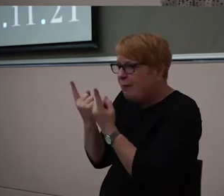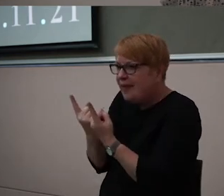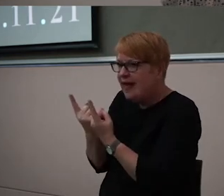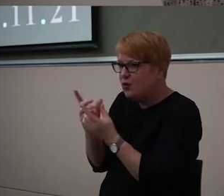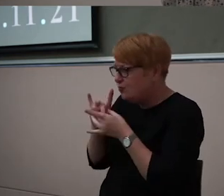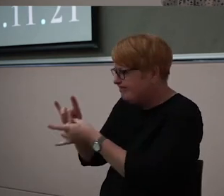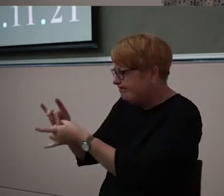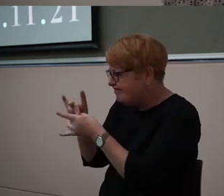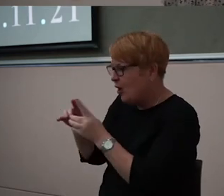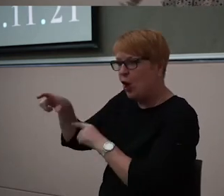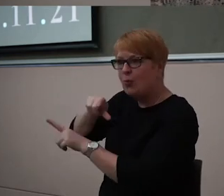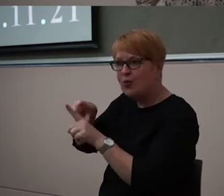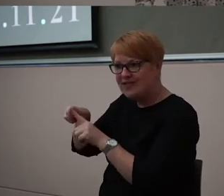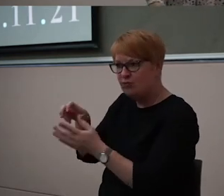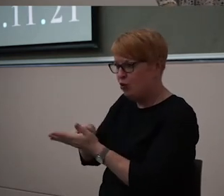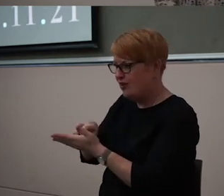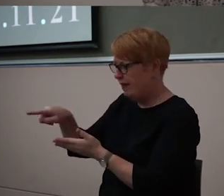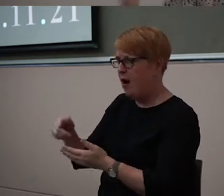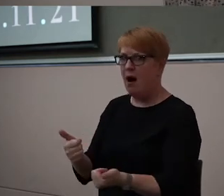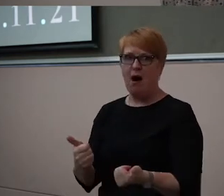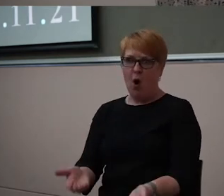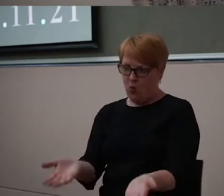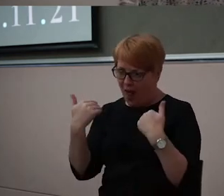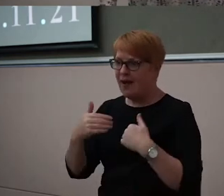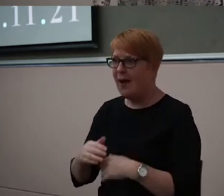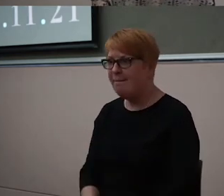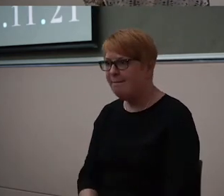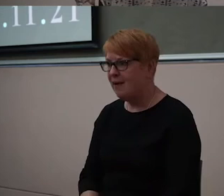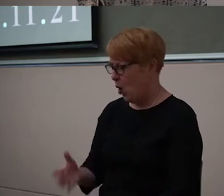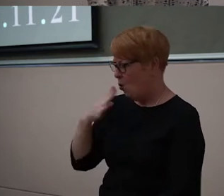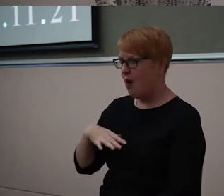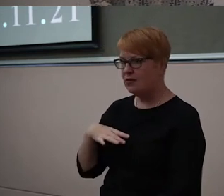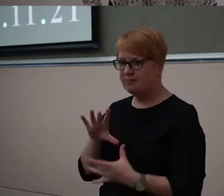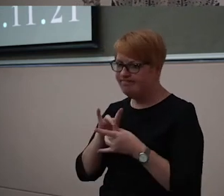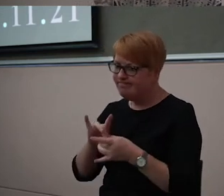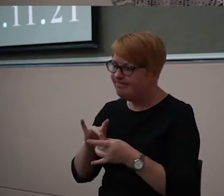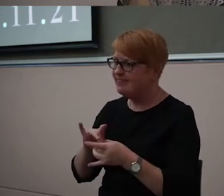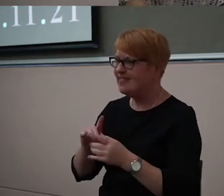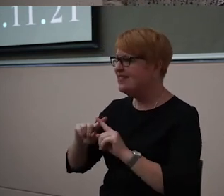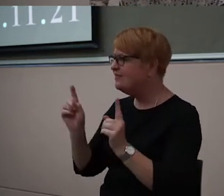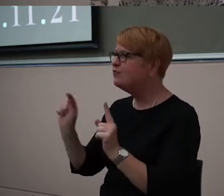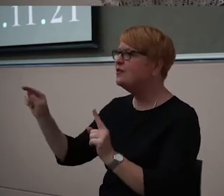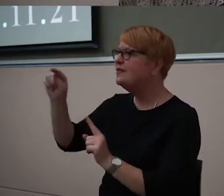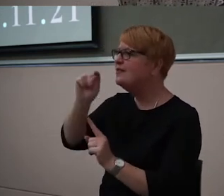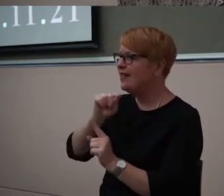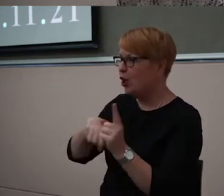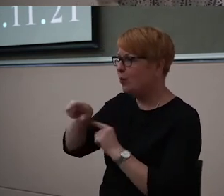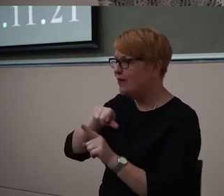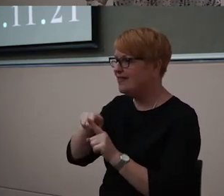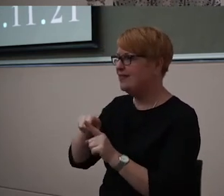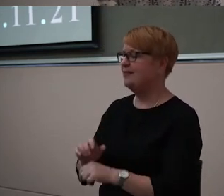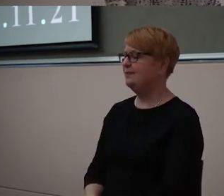Rochdale. And this was welcomed by Touchstones because they were keen to further develop links with local communities. So our